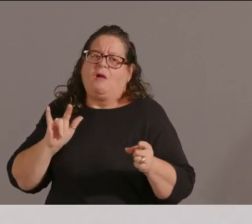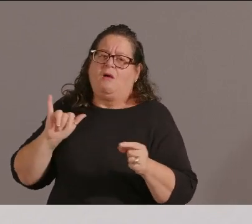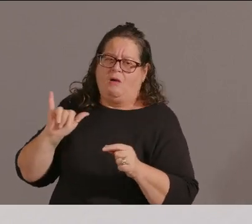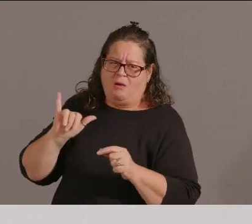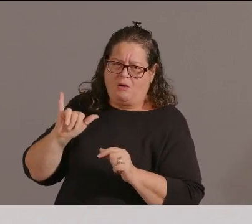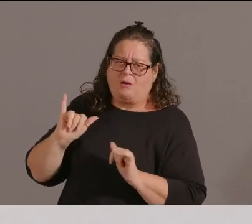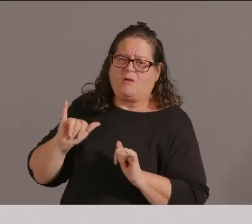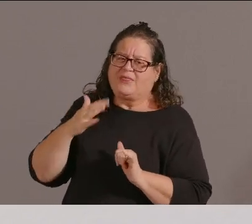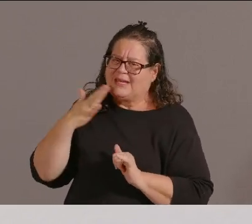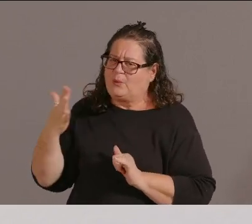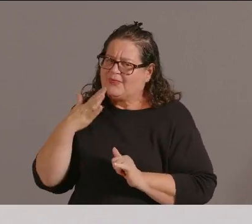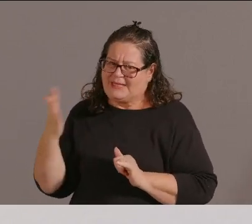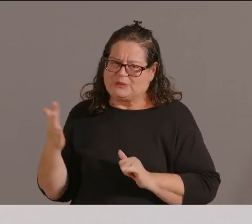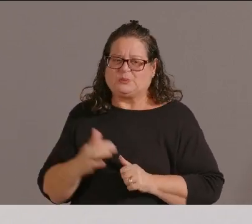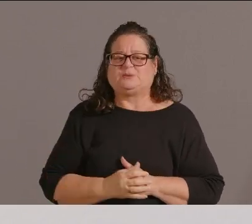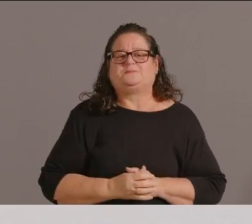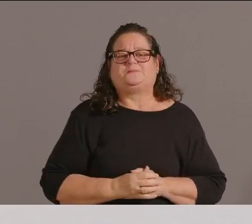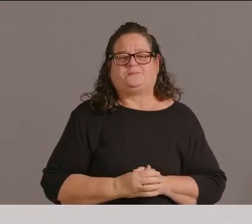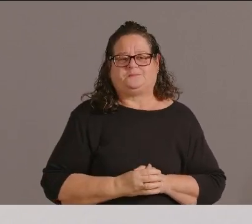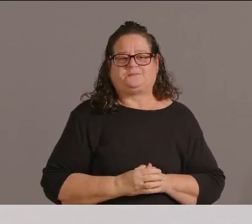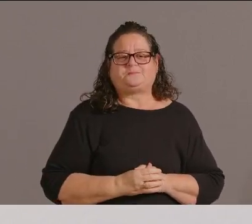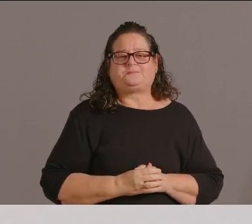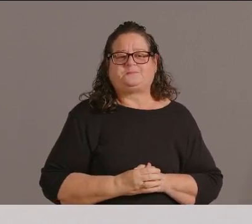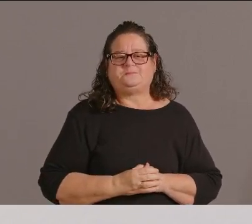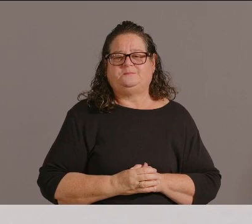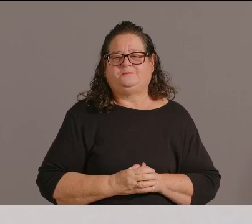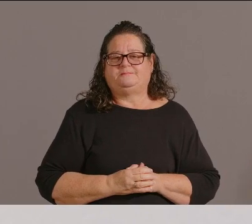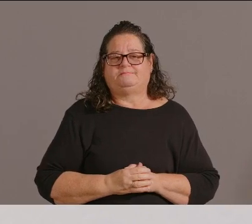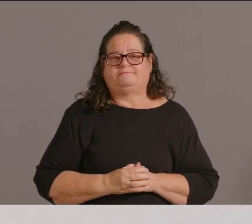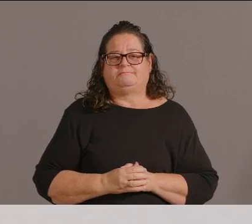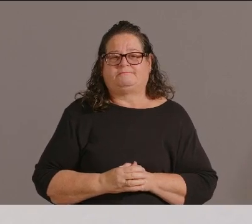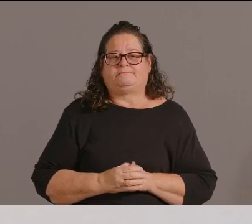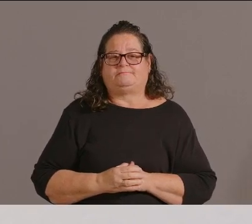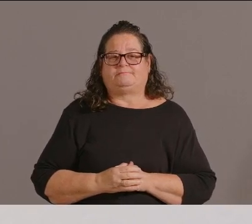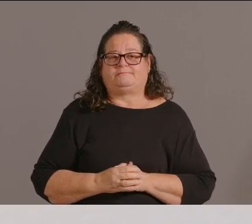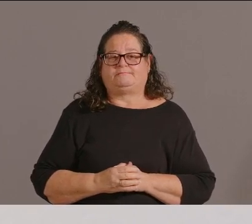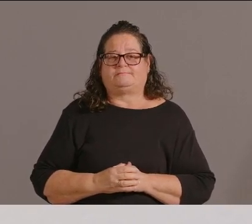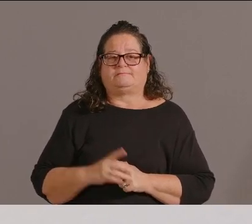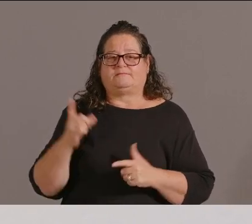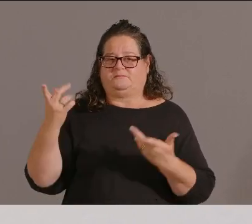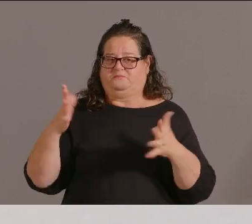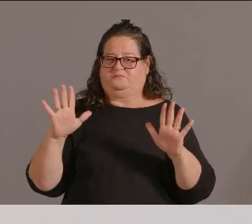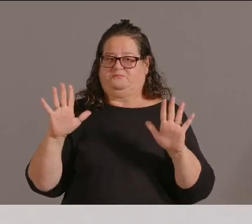Thank you. You're welcome. All right. And that's all the questions, Dr.